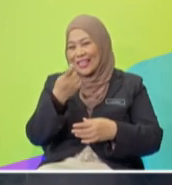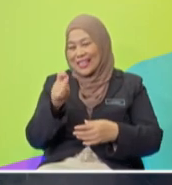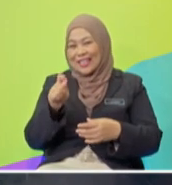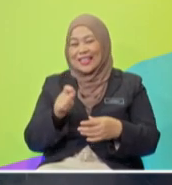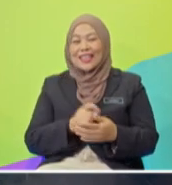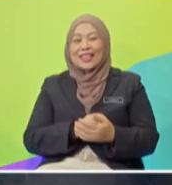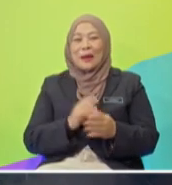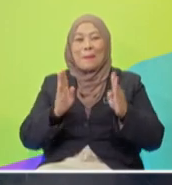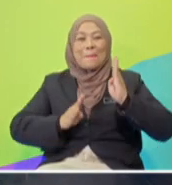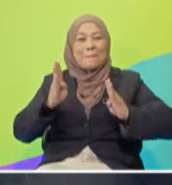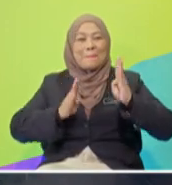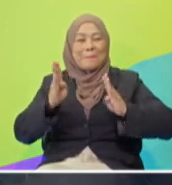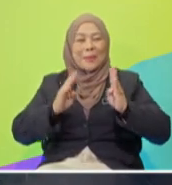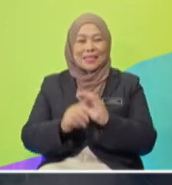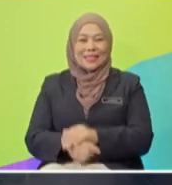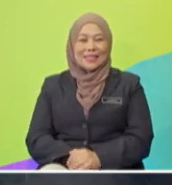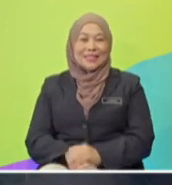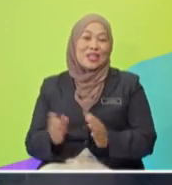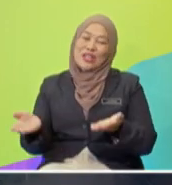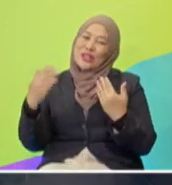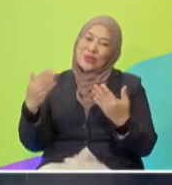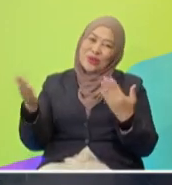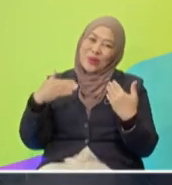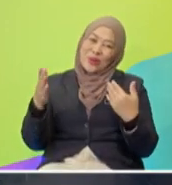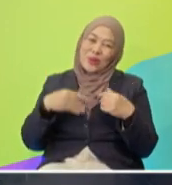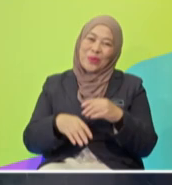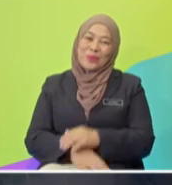can play it along and sing it along. Let's go!